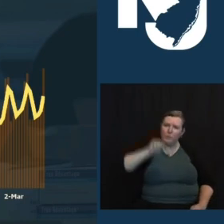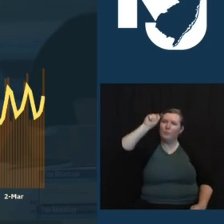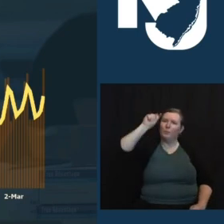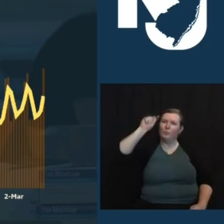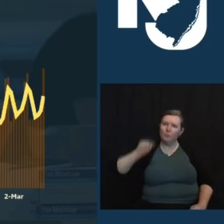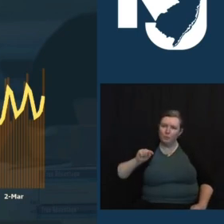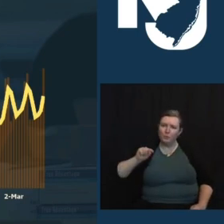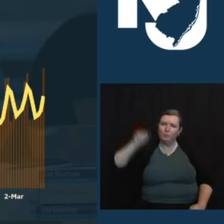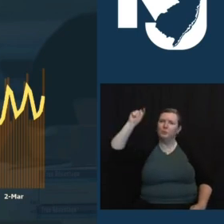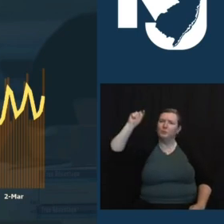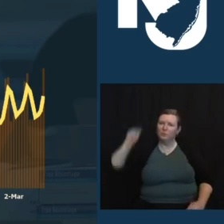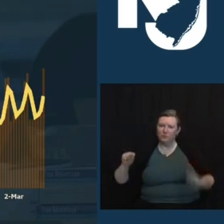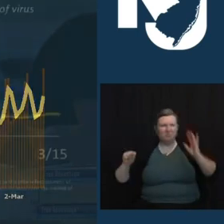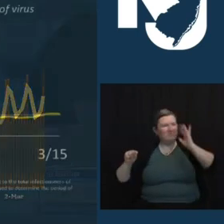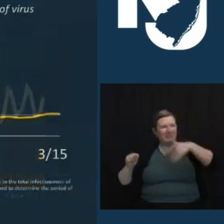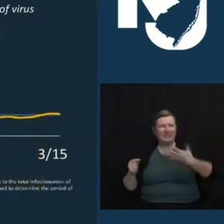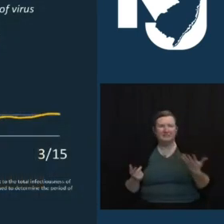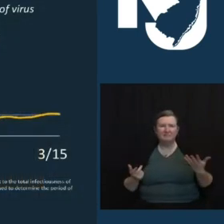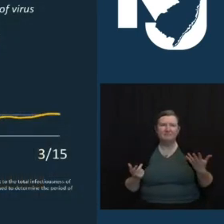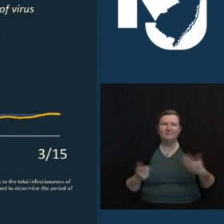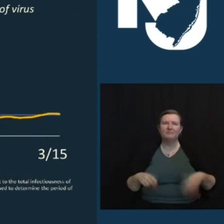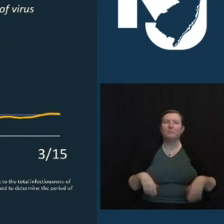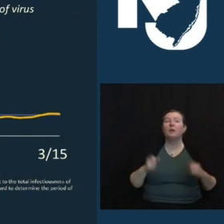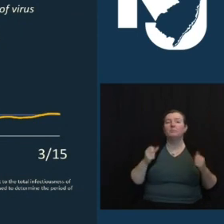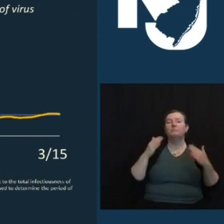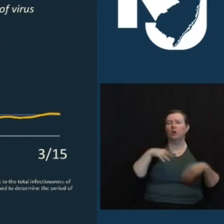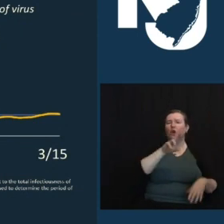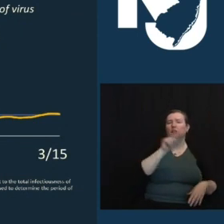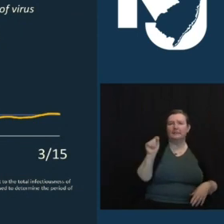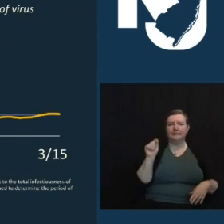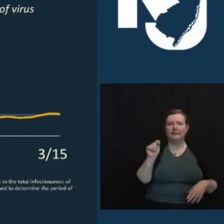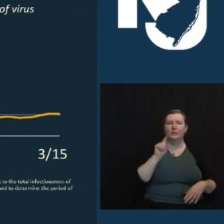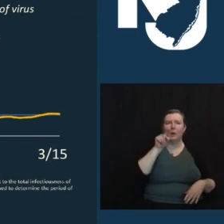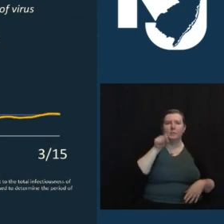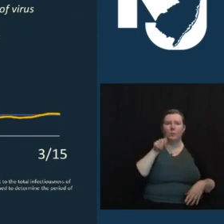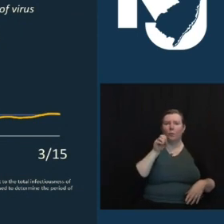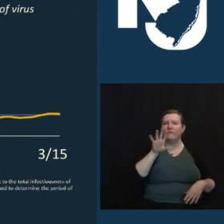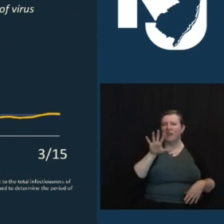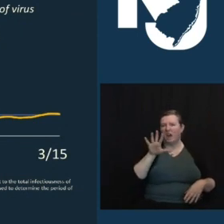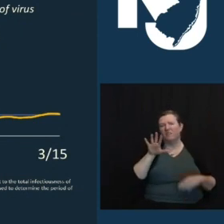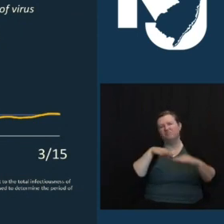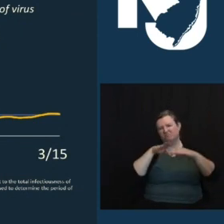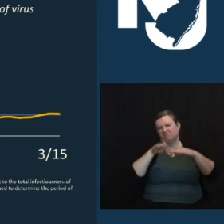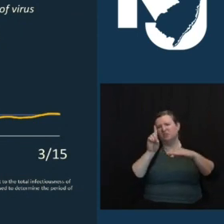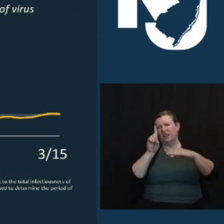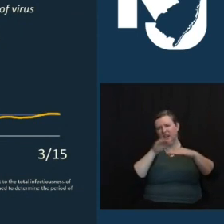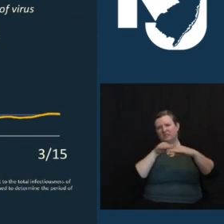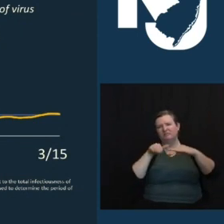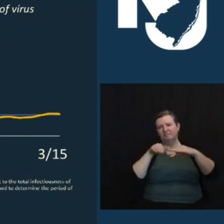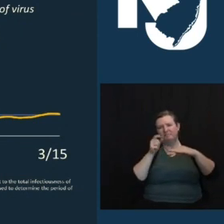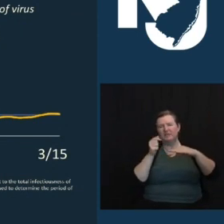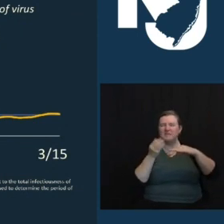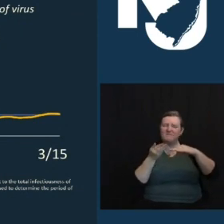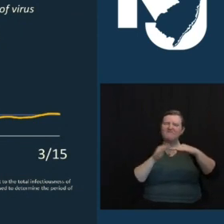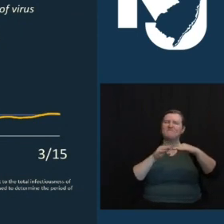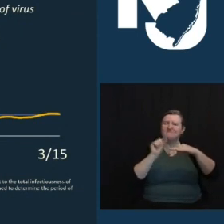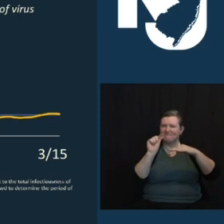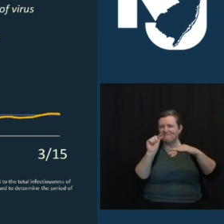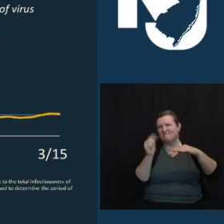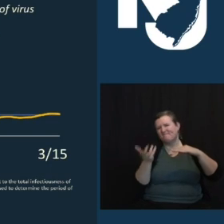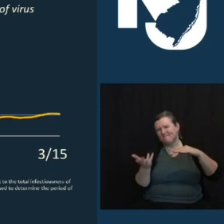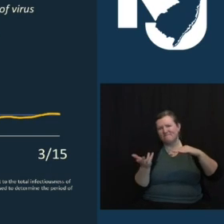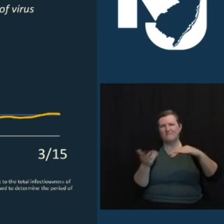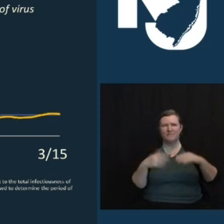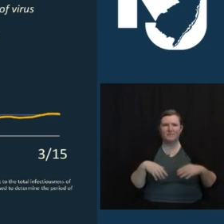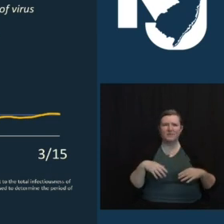holiday. Statewide rate of transmission is 1.05. That's up a little bit, and Judy, I think you and Eddie think that's going to go up a little bit from there in the next